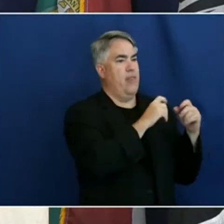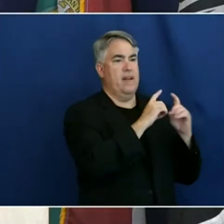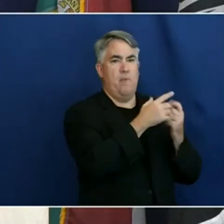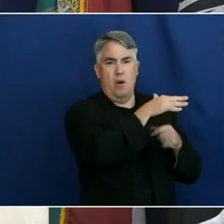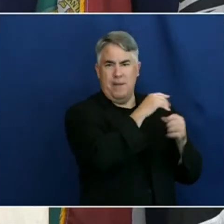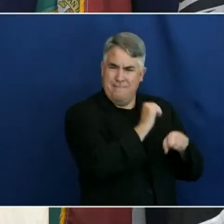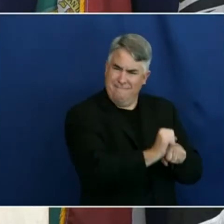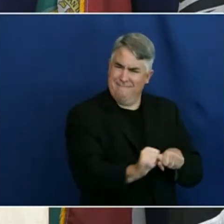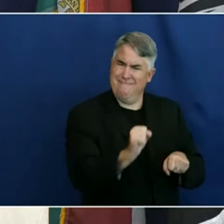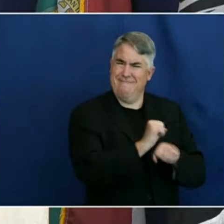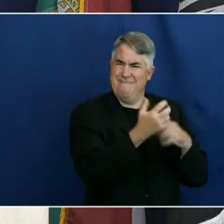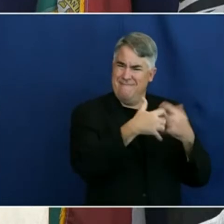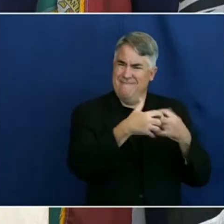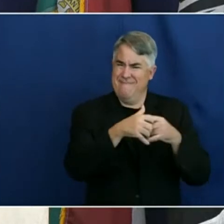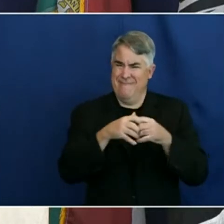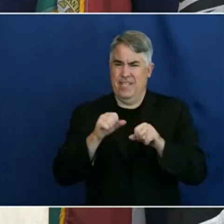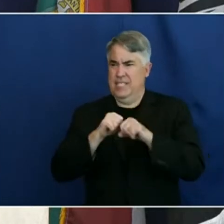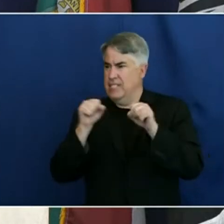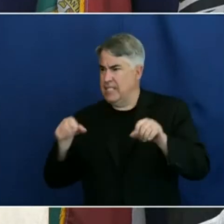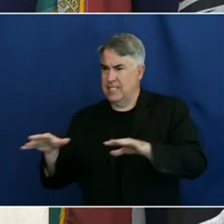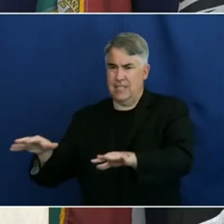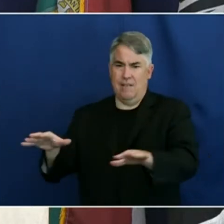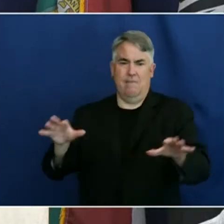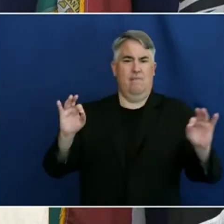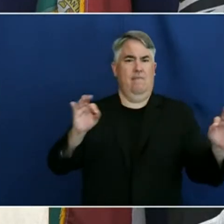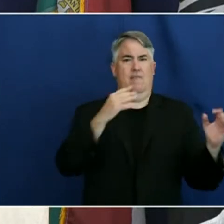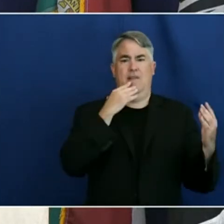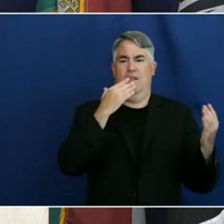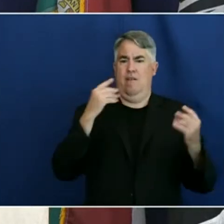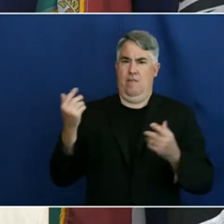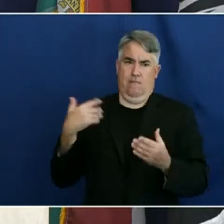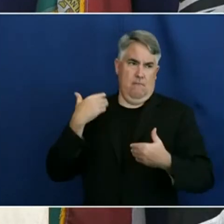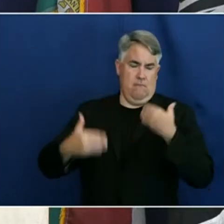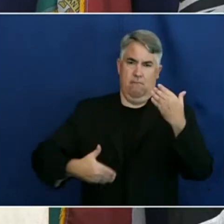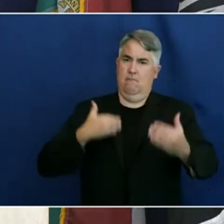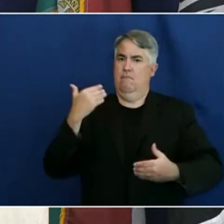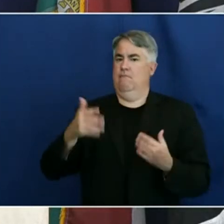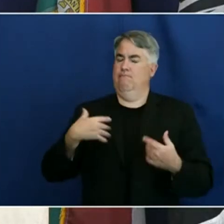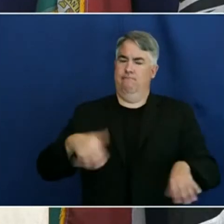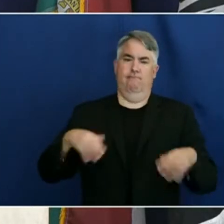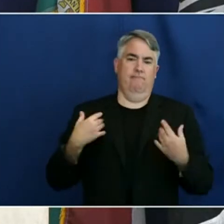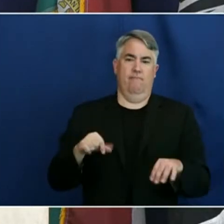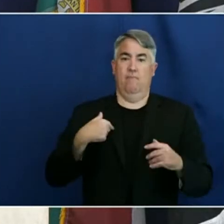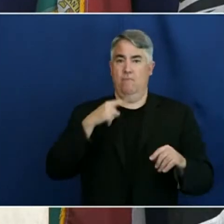healthcare system partners, volunteers to get that vaccine quickly administered, along with the great